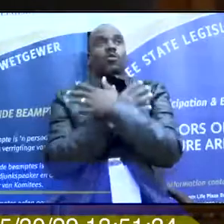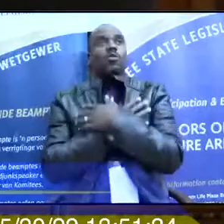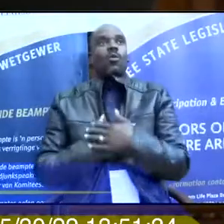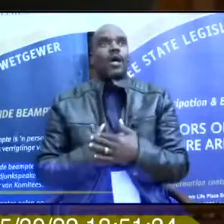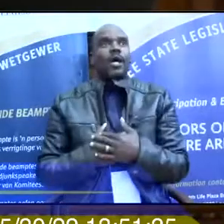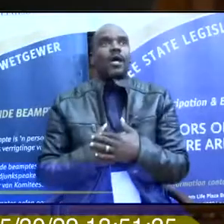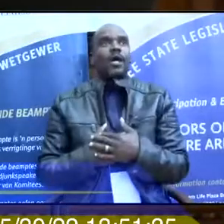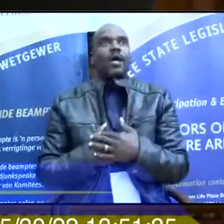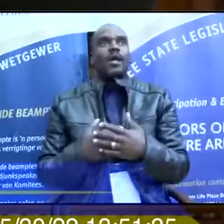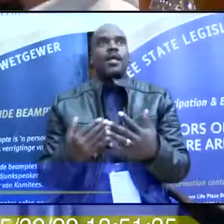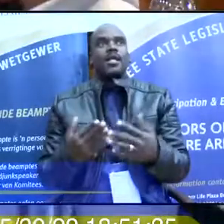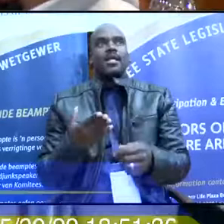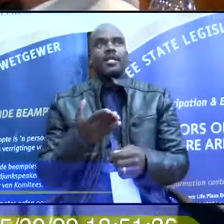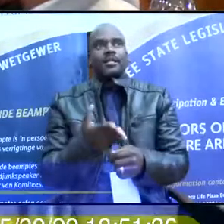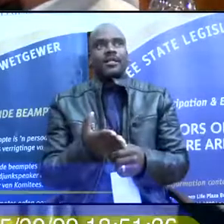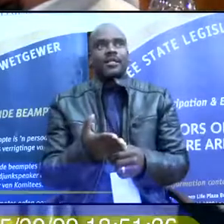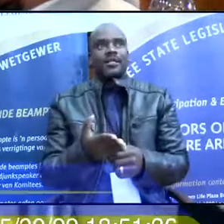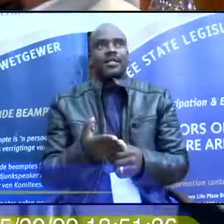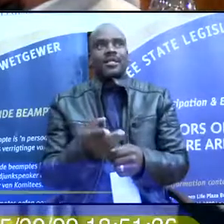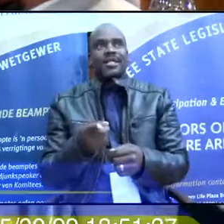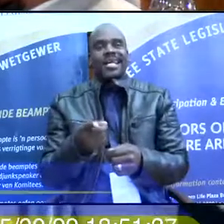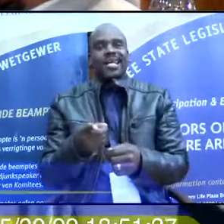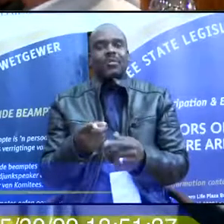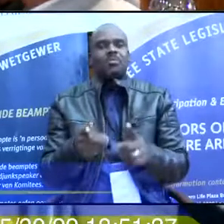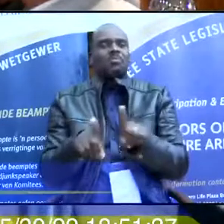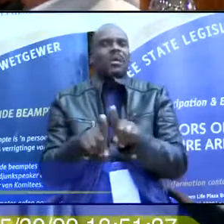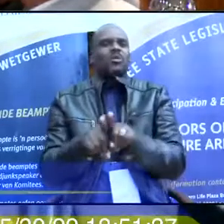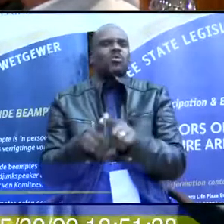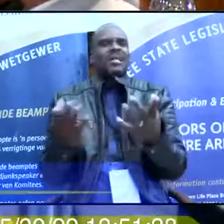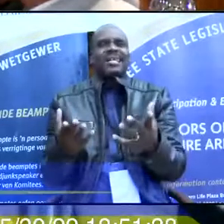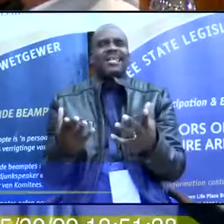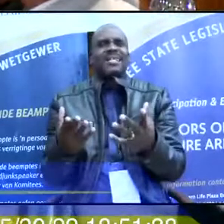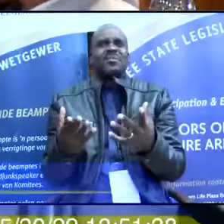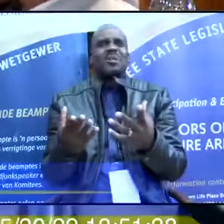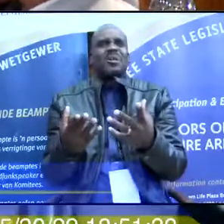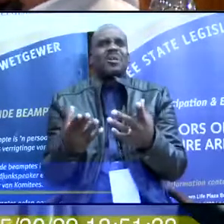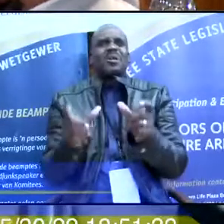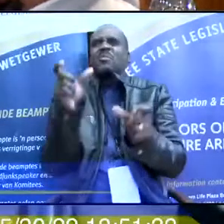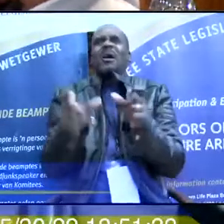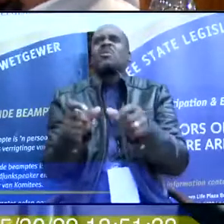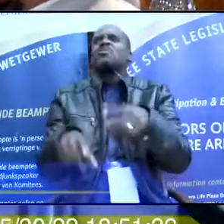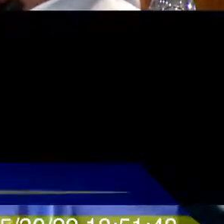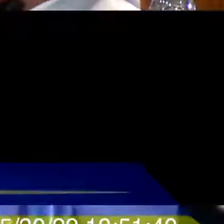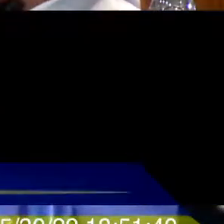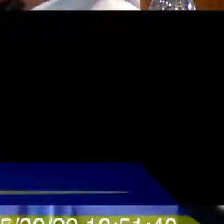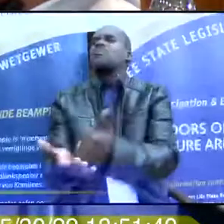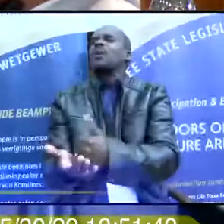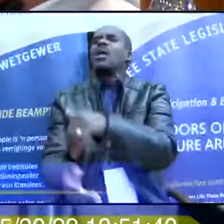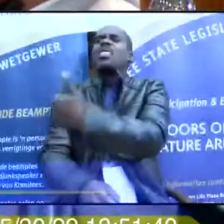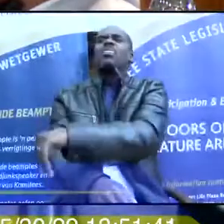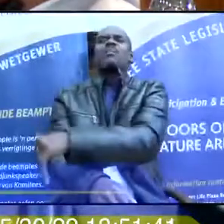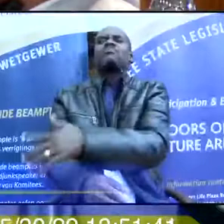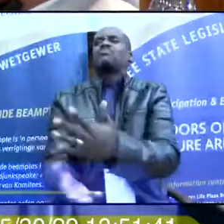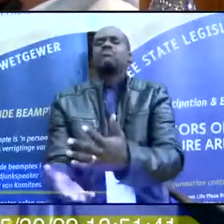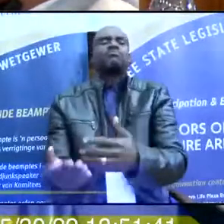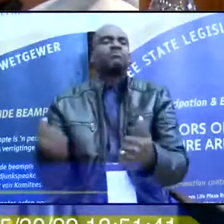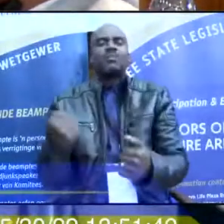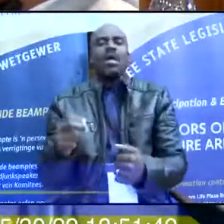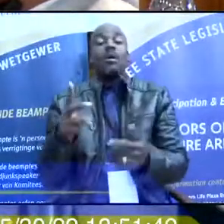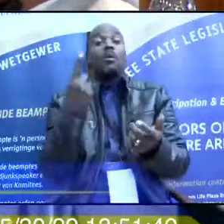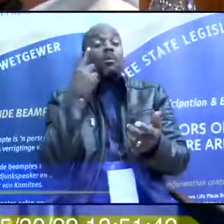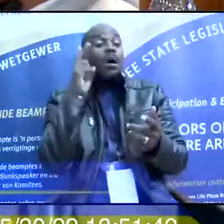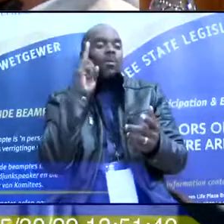free state like hobo they're like hobos that is an insult to workers and is a matter that needs to be given any